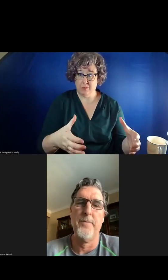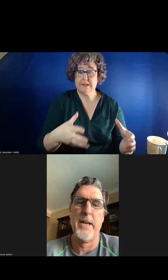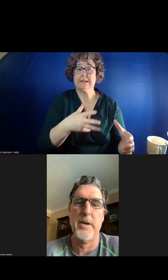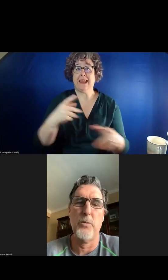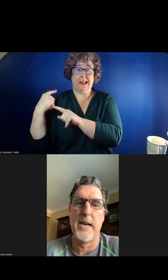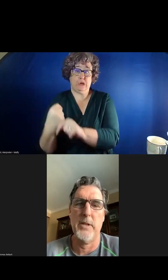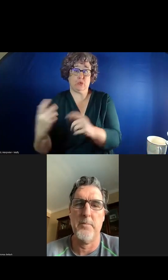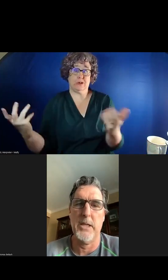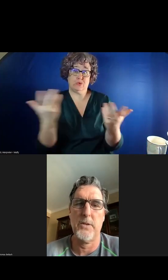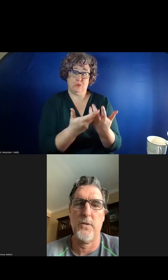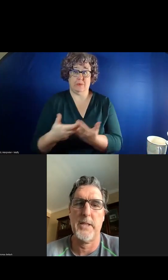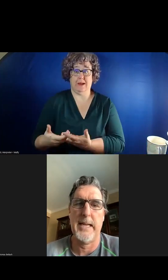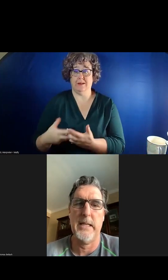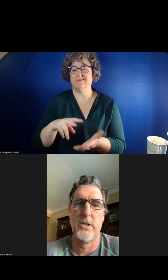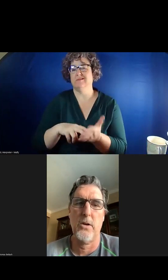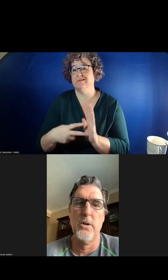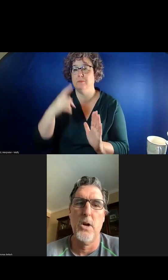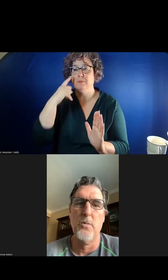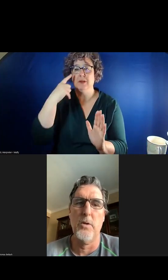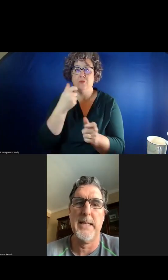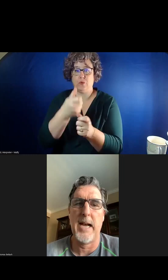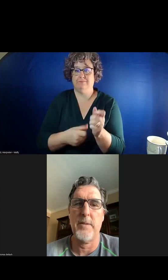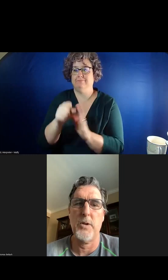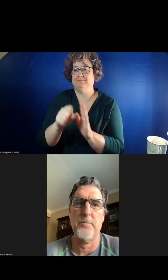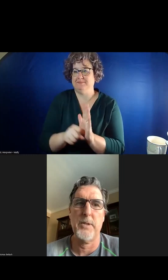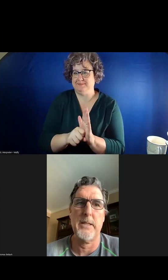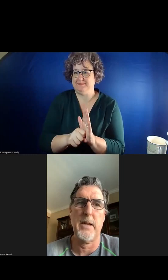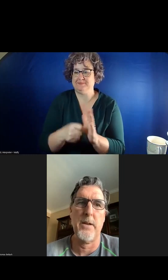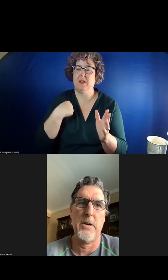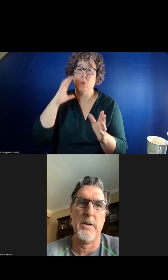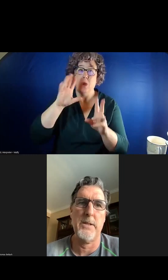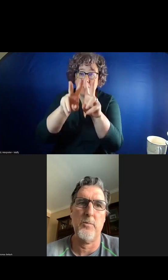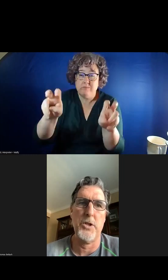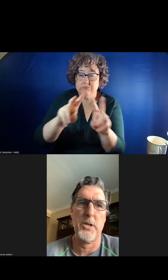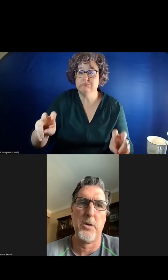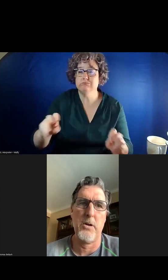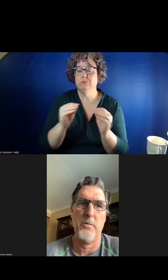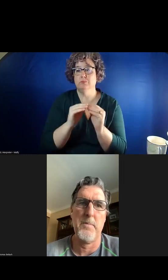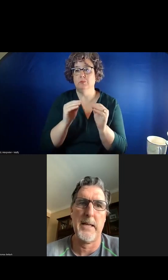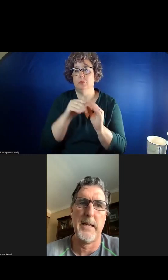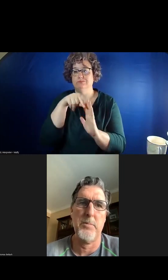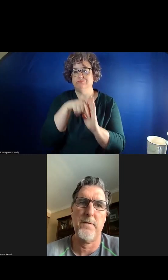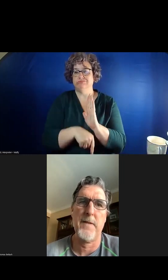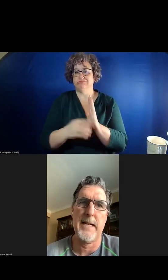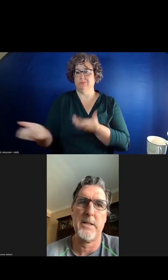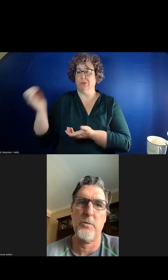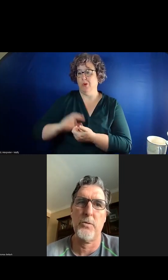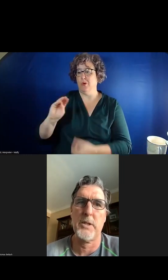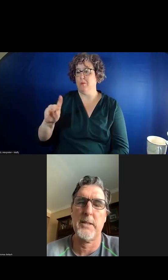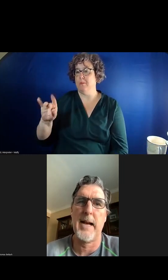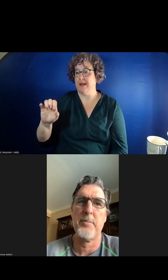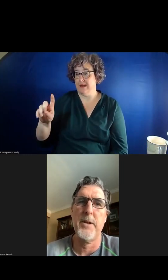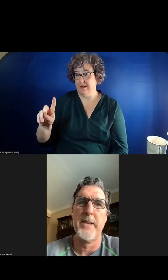match, and what that really means for a state. So we'll be diving more deeply into other areas in which you can partner with Medicaid.